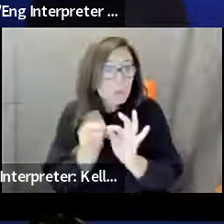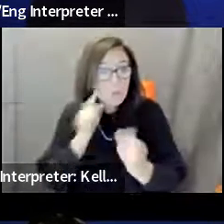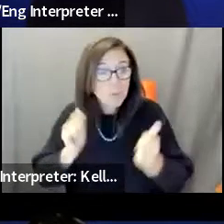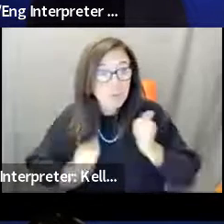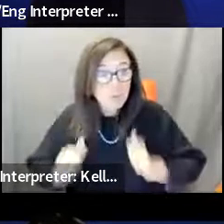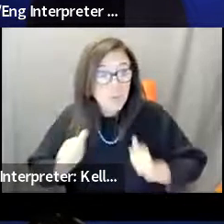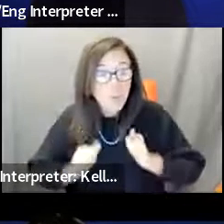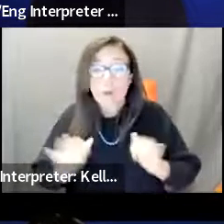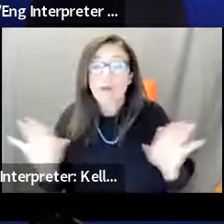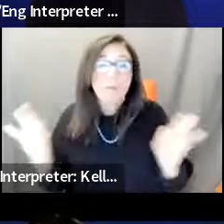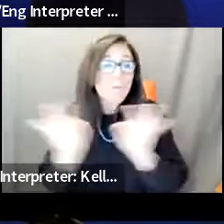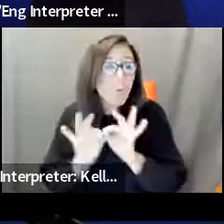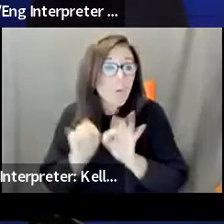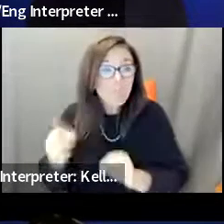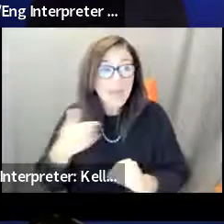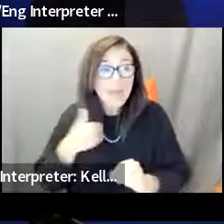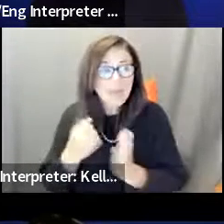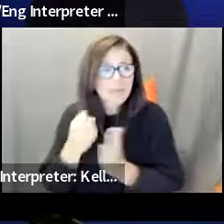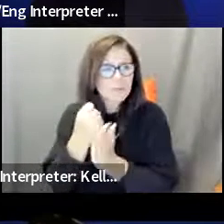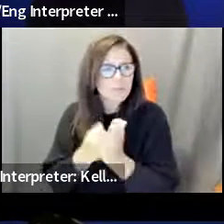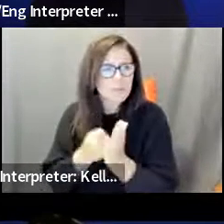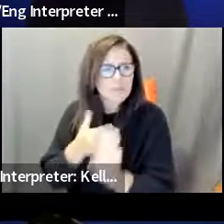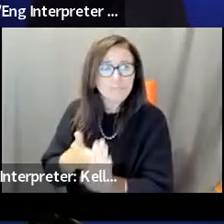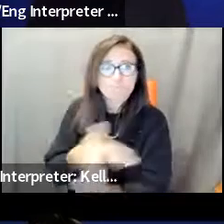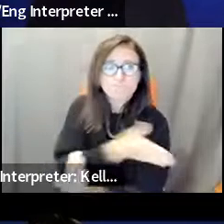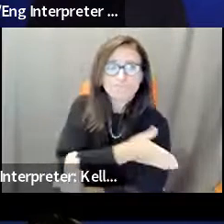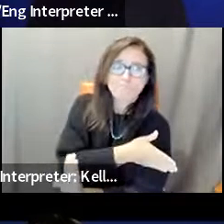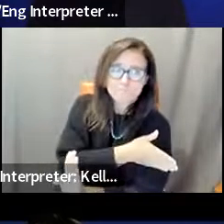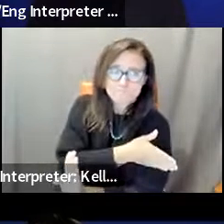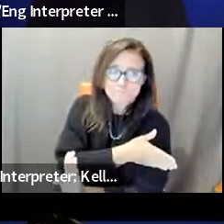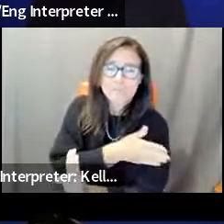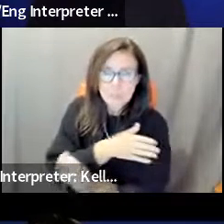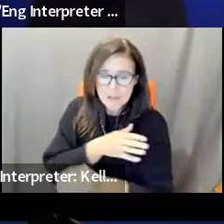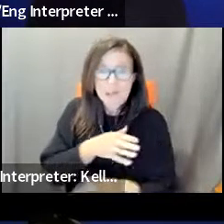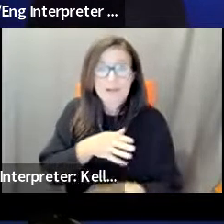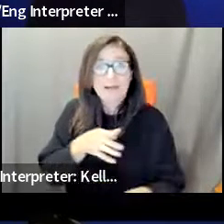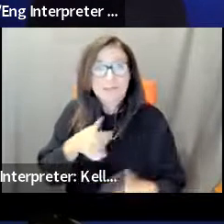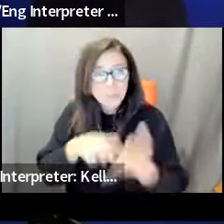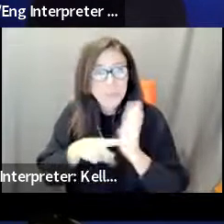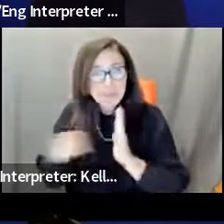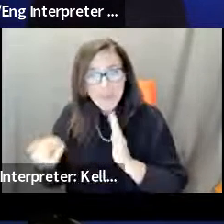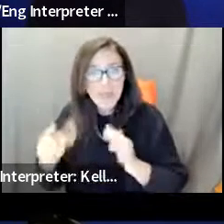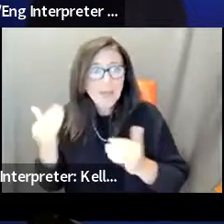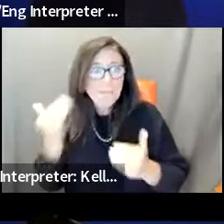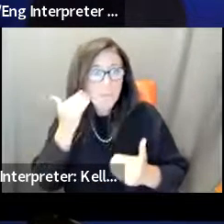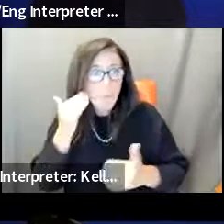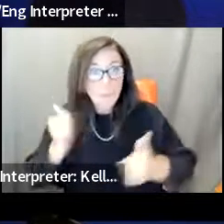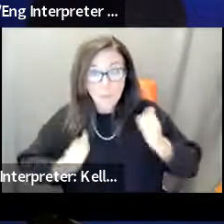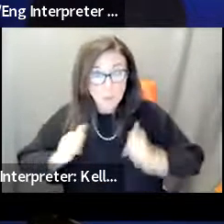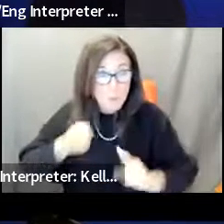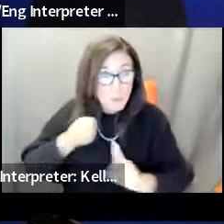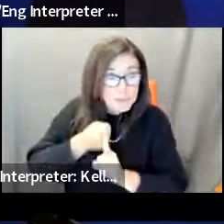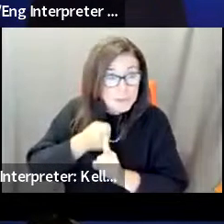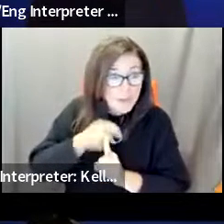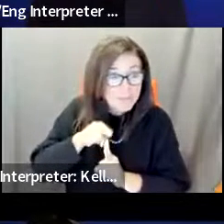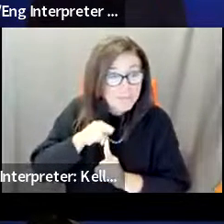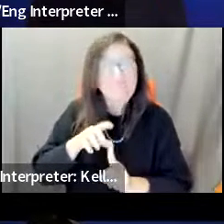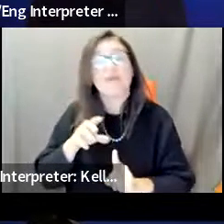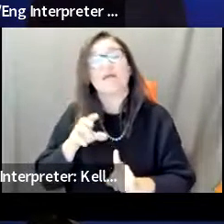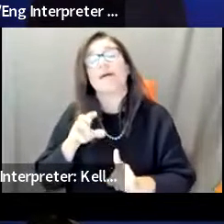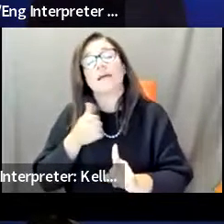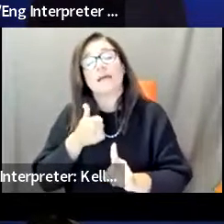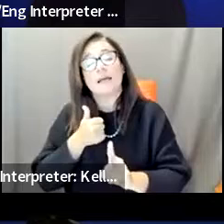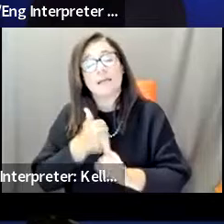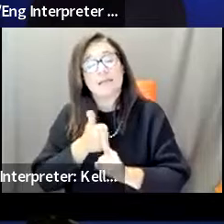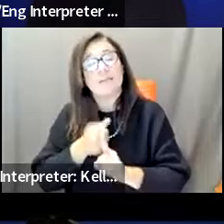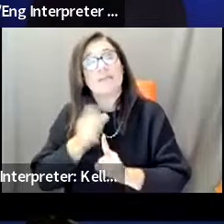a script ahead of time so that they know what's going to be part of the show, as well as having an opportunity to